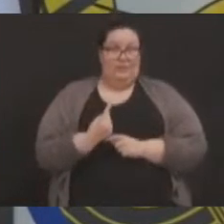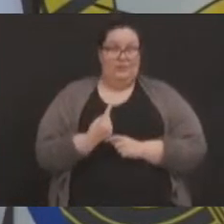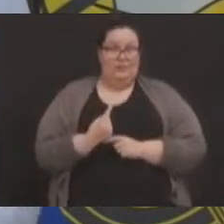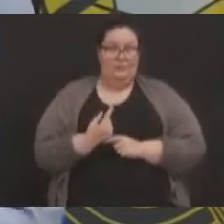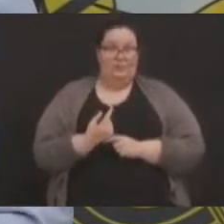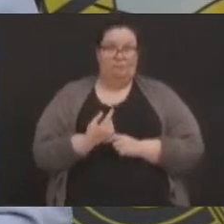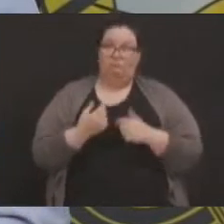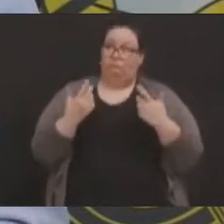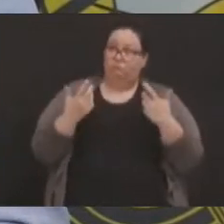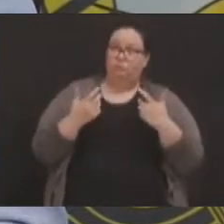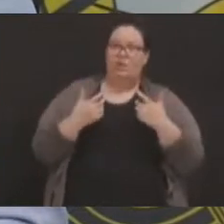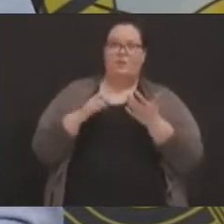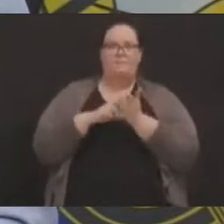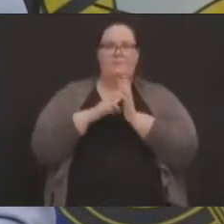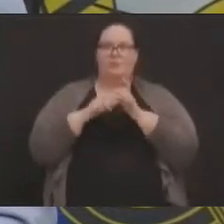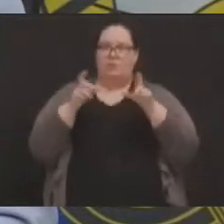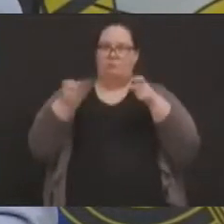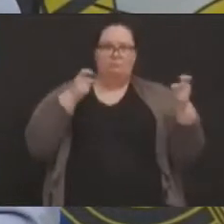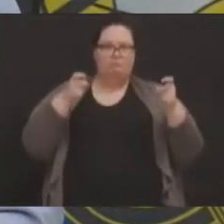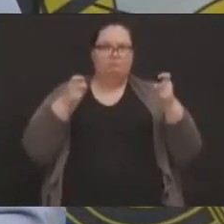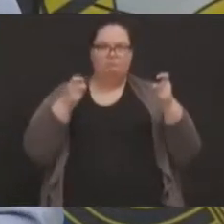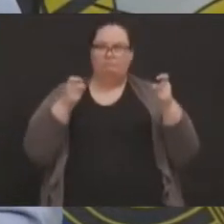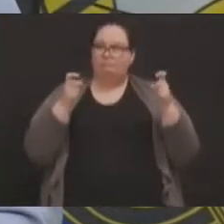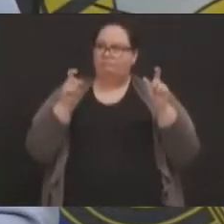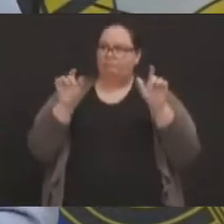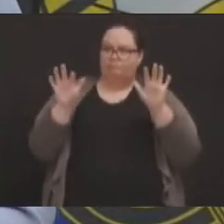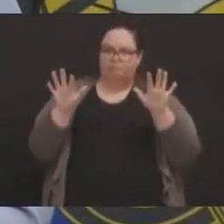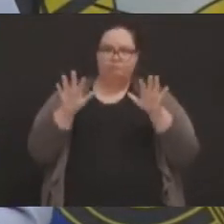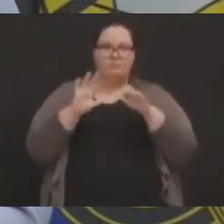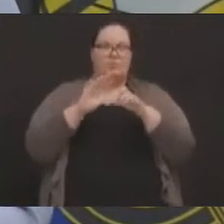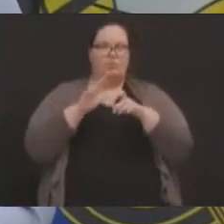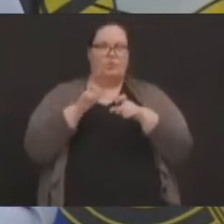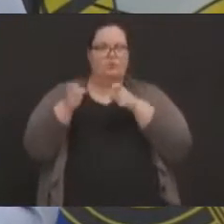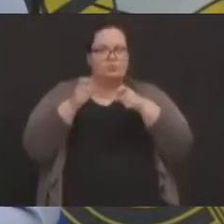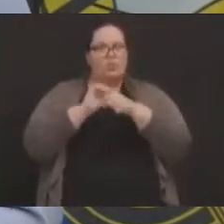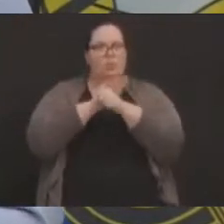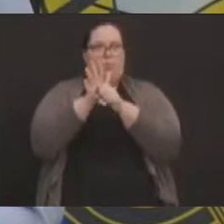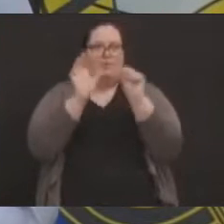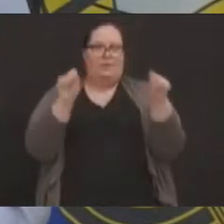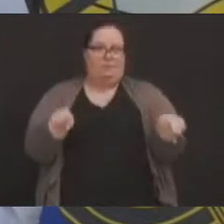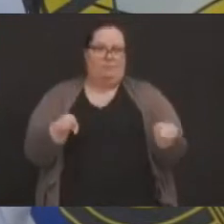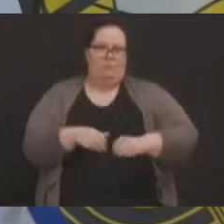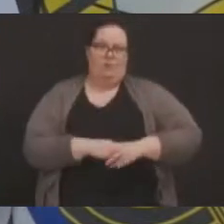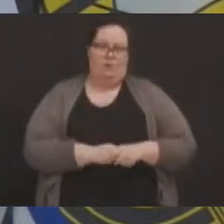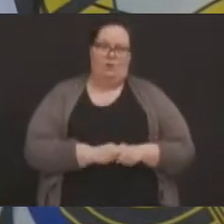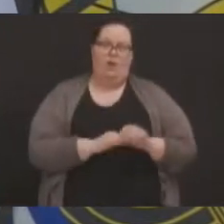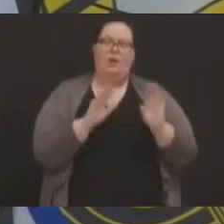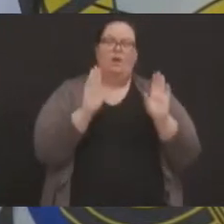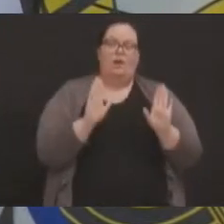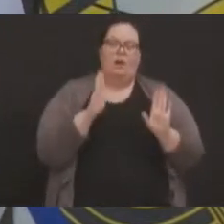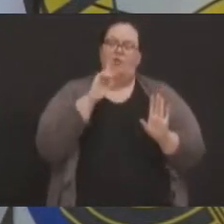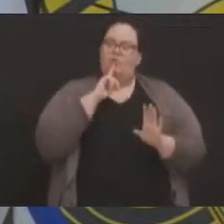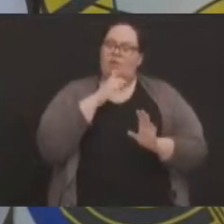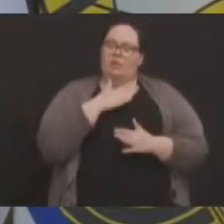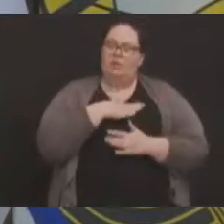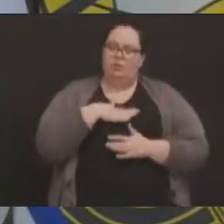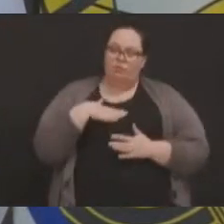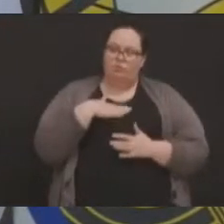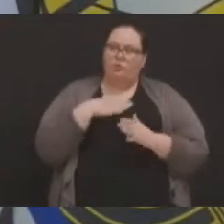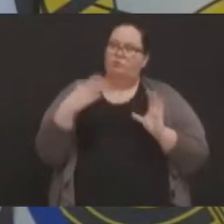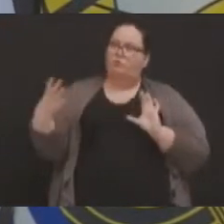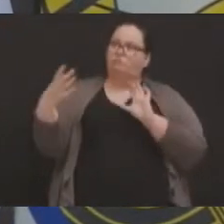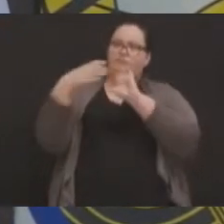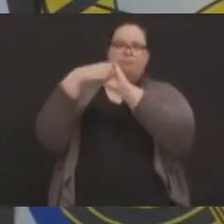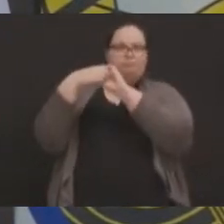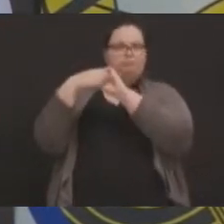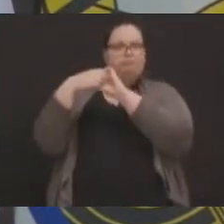appreciate the opportunity to work with the COVID-19 Cabinet Committee members. It really is an honor and a privilege to be at that table and to be able to